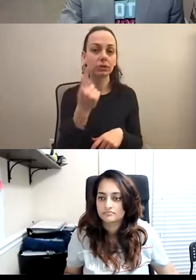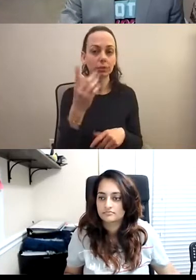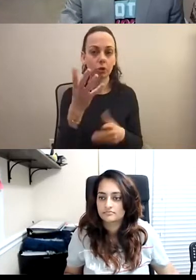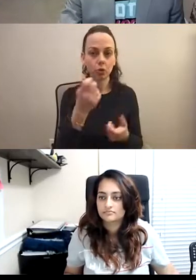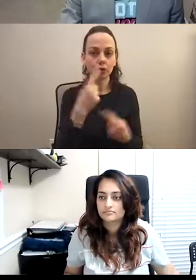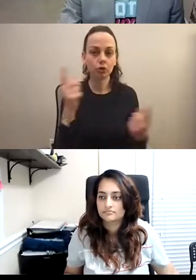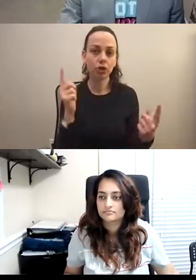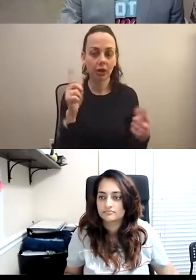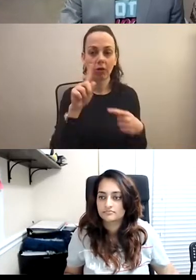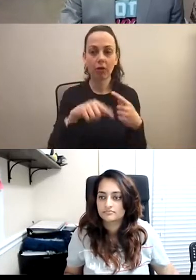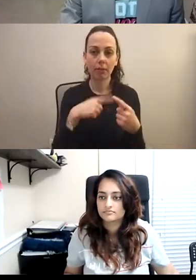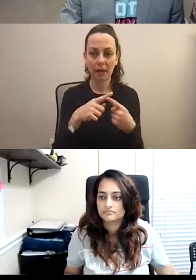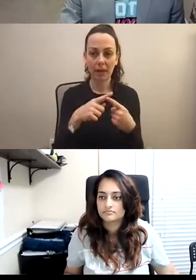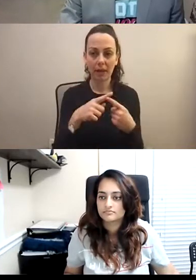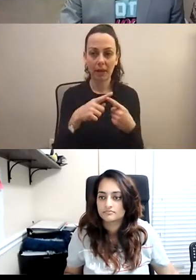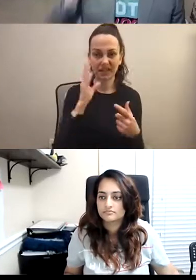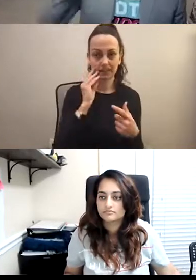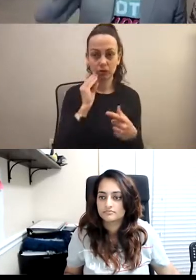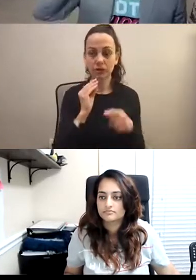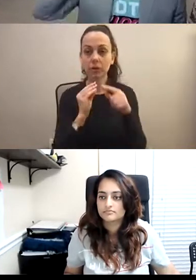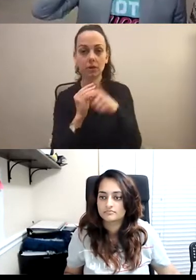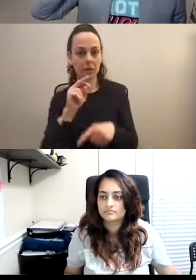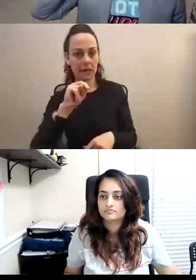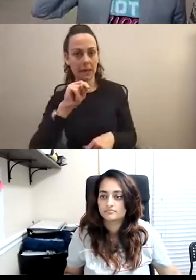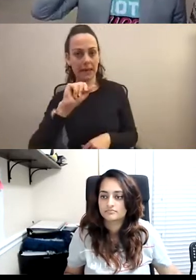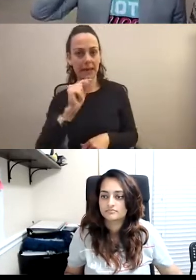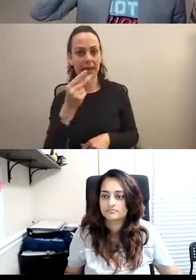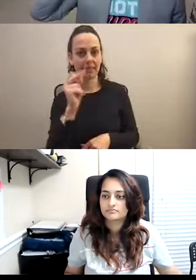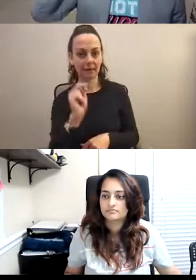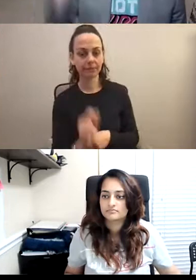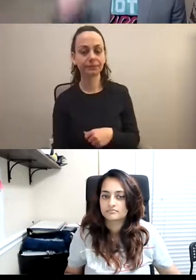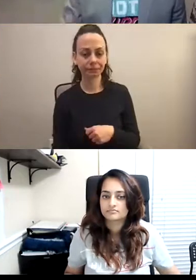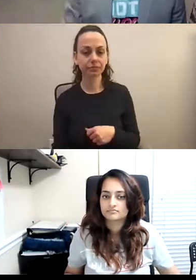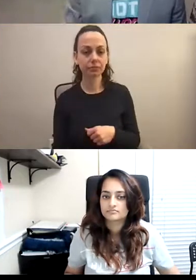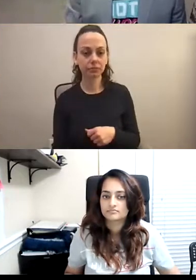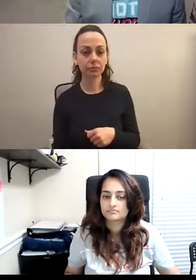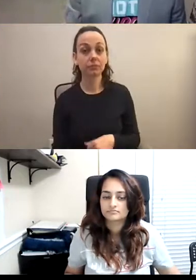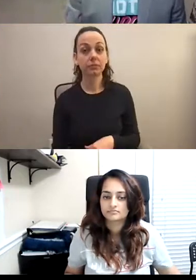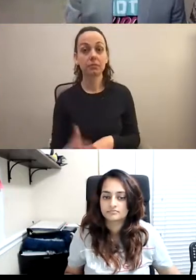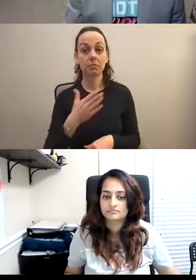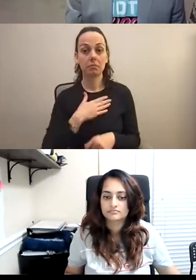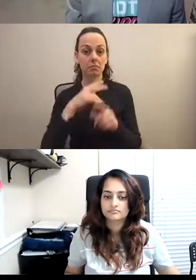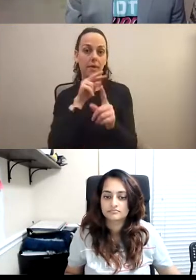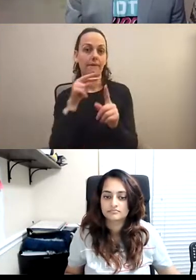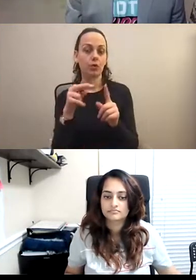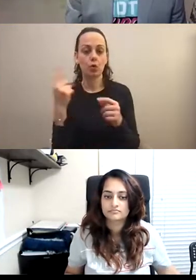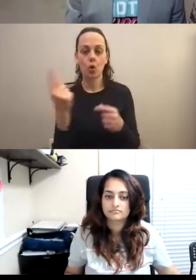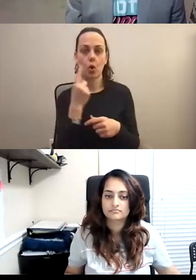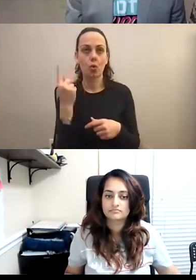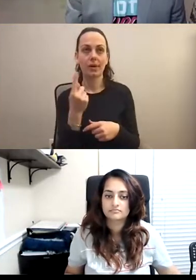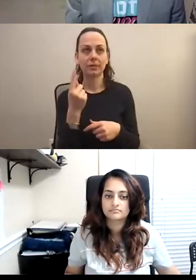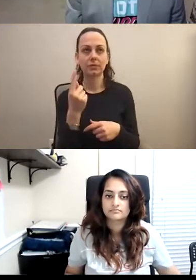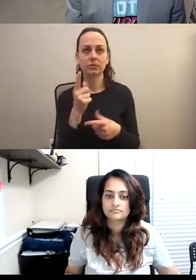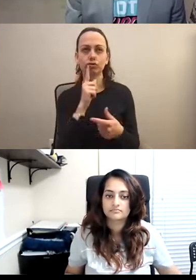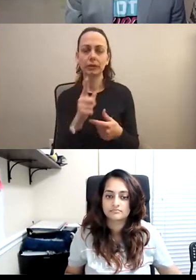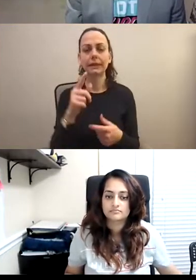share? Yeah, so I think my view has always been a really